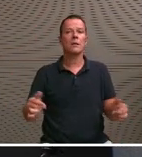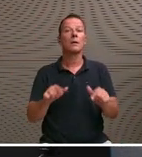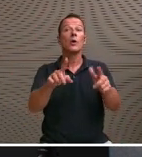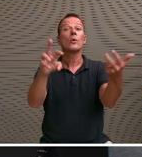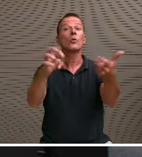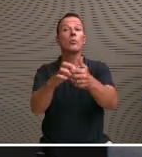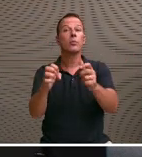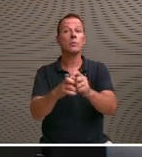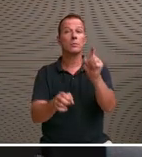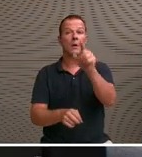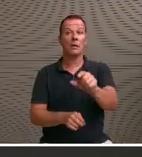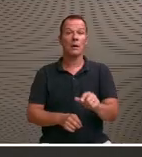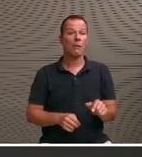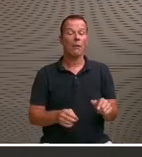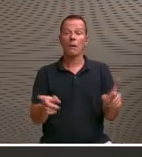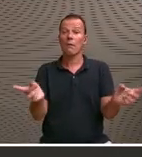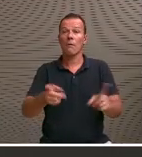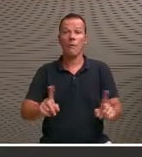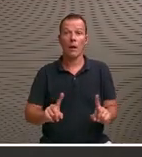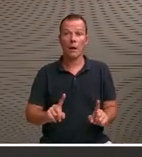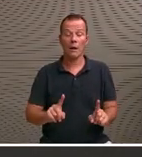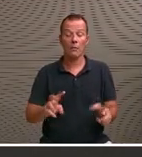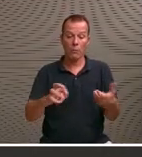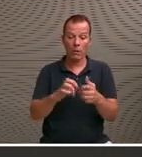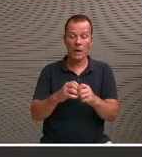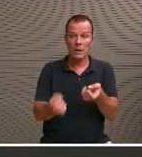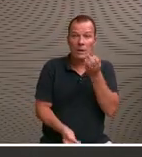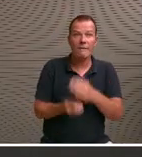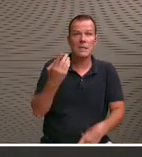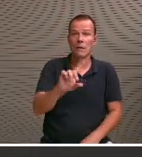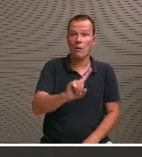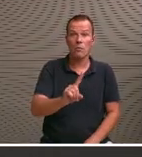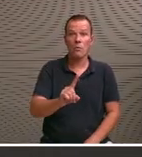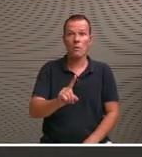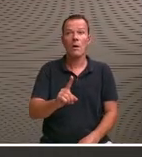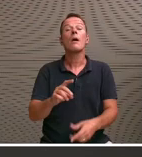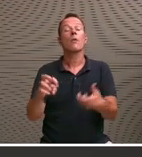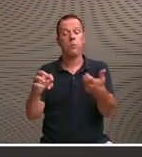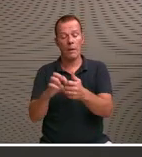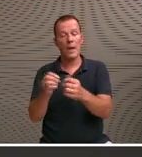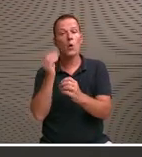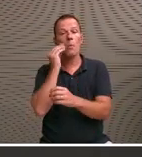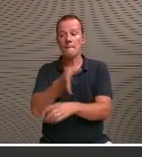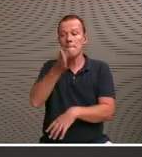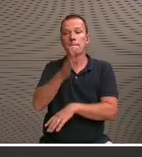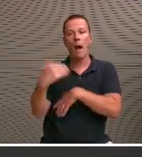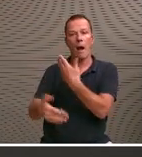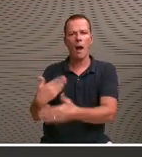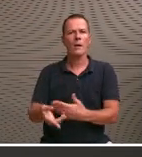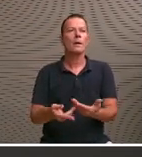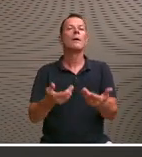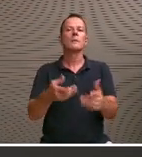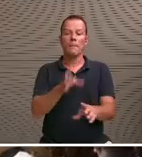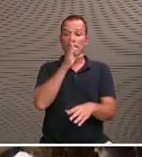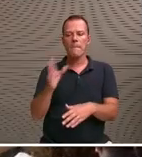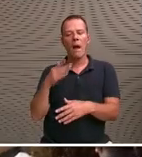is not one of invention, it's one of scaling. Now, some people think that scaling is easier than invention.